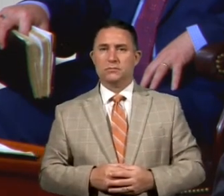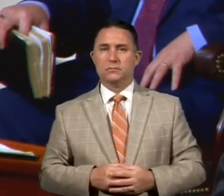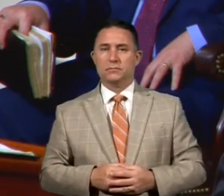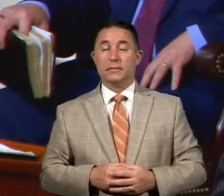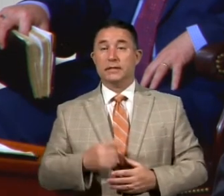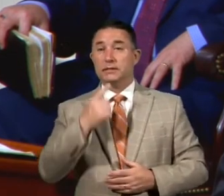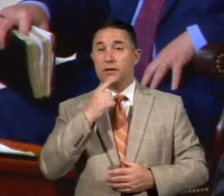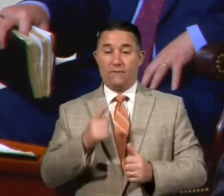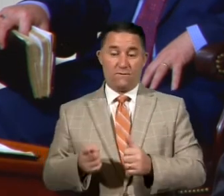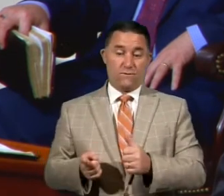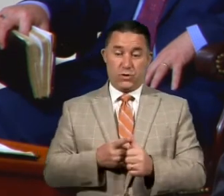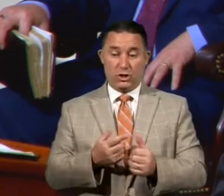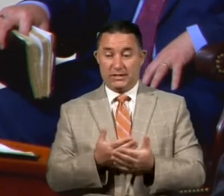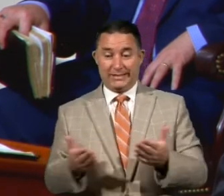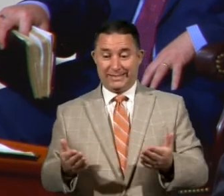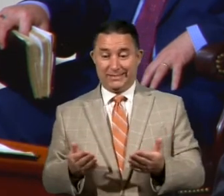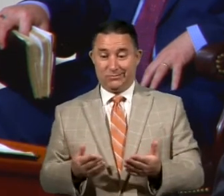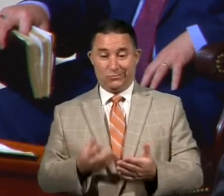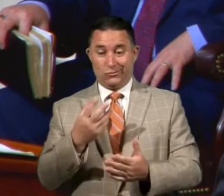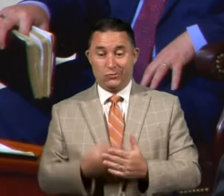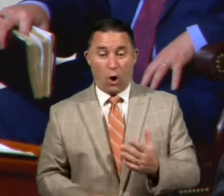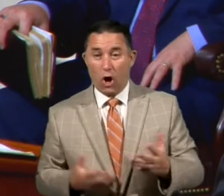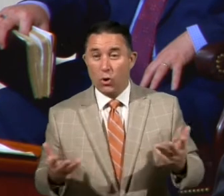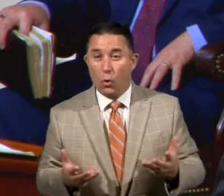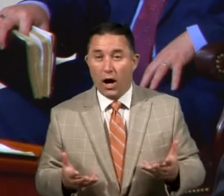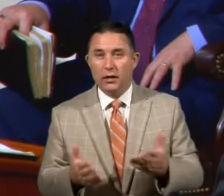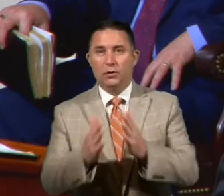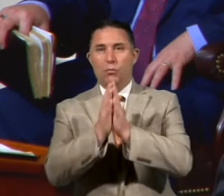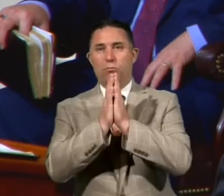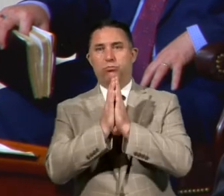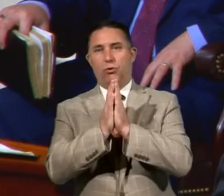And he said, "The first thing to die is prayer,